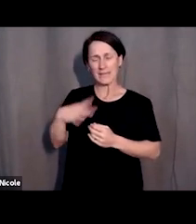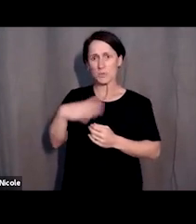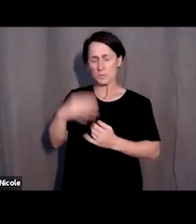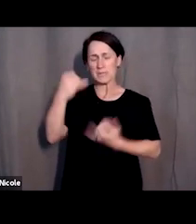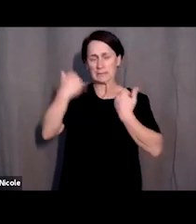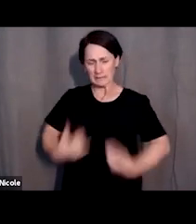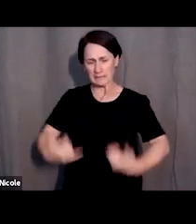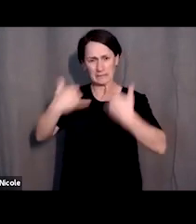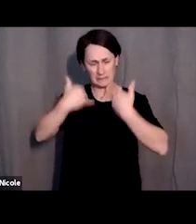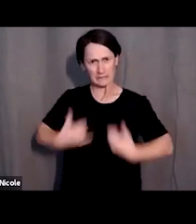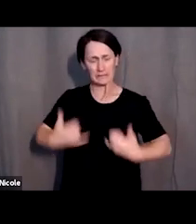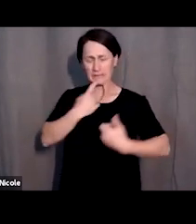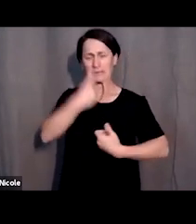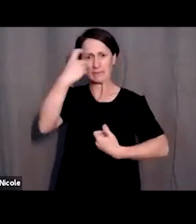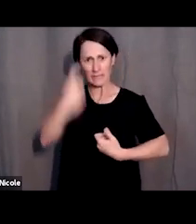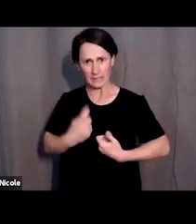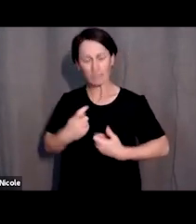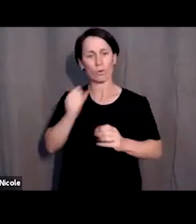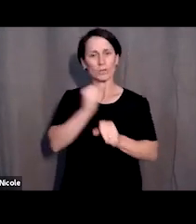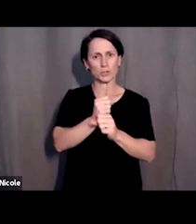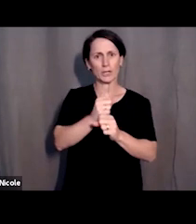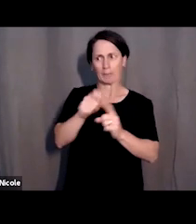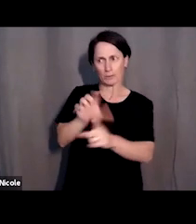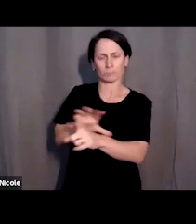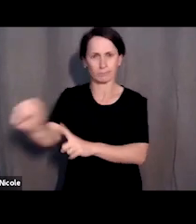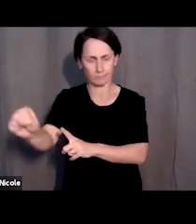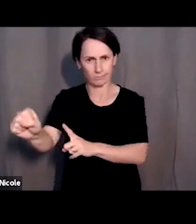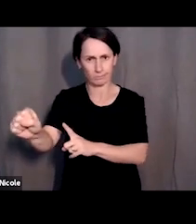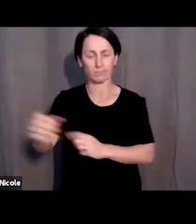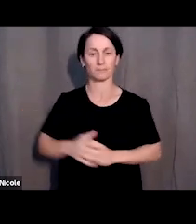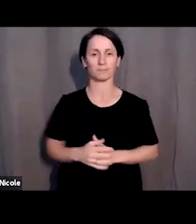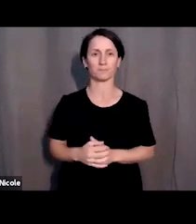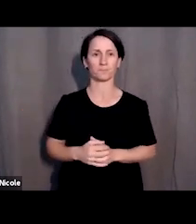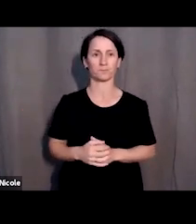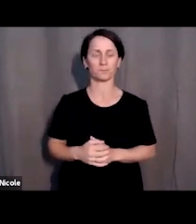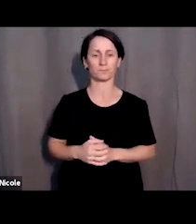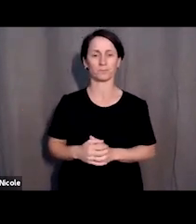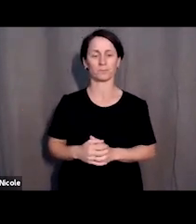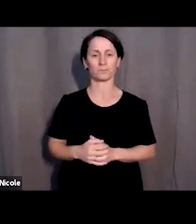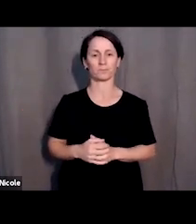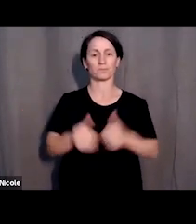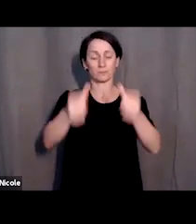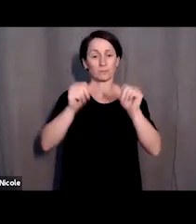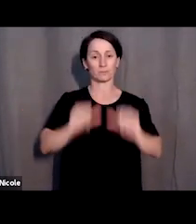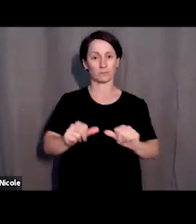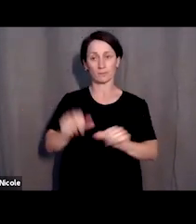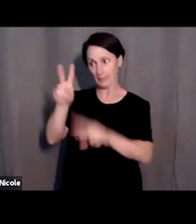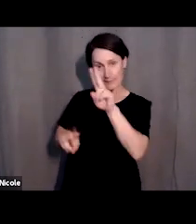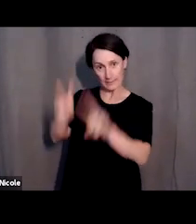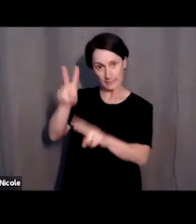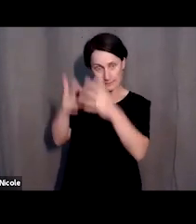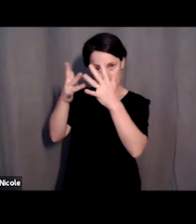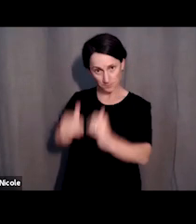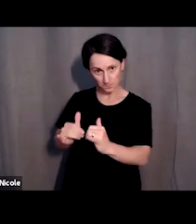unwell before that was noticed. In terms of assessment, definitely there was some